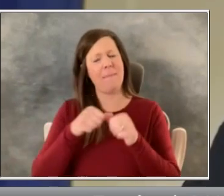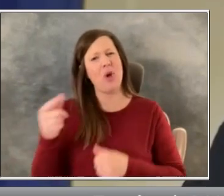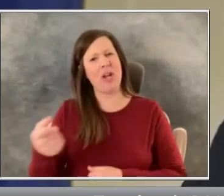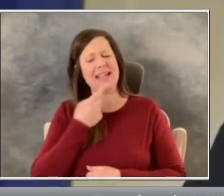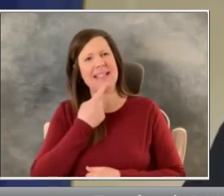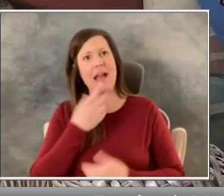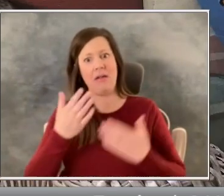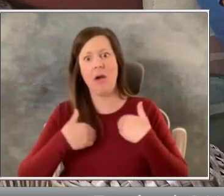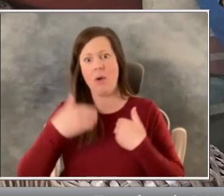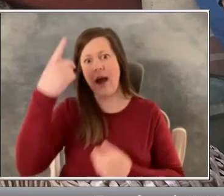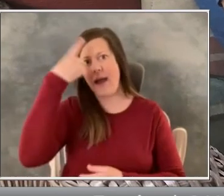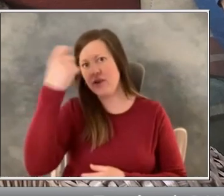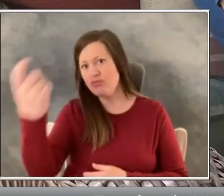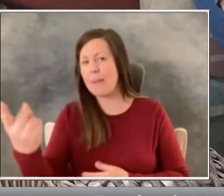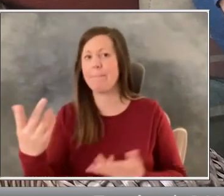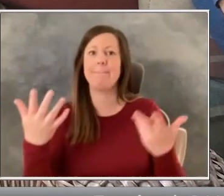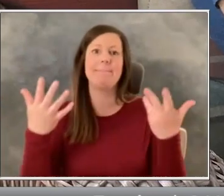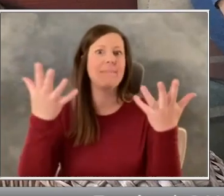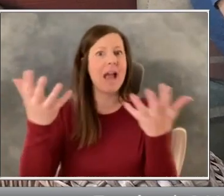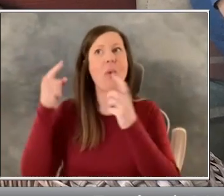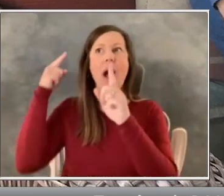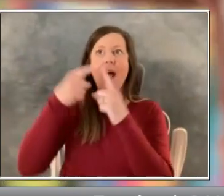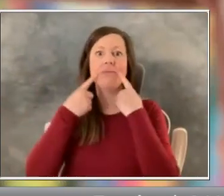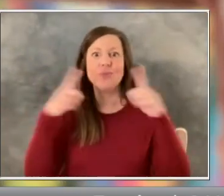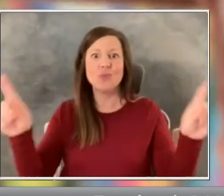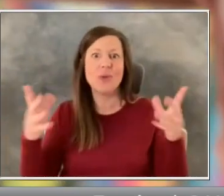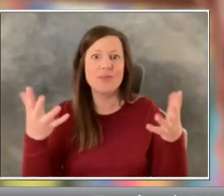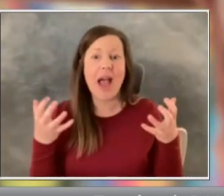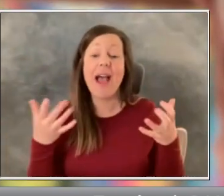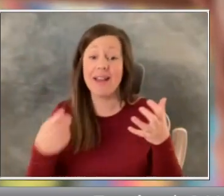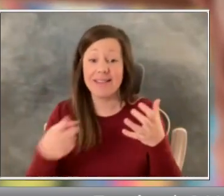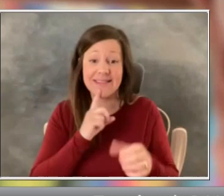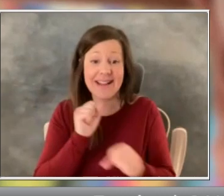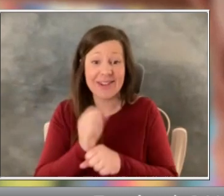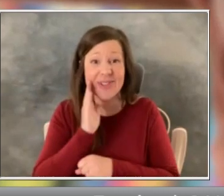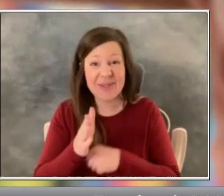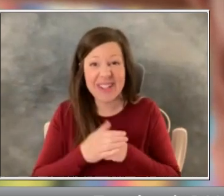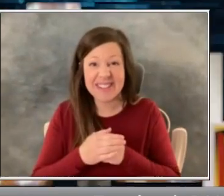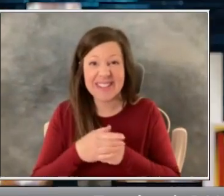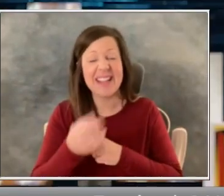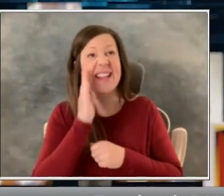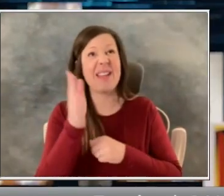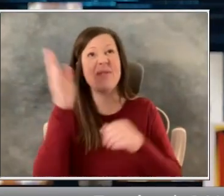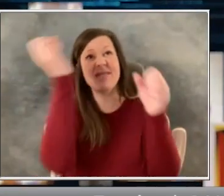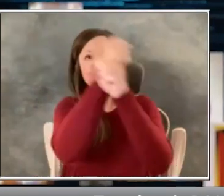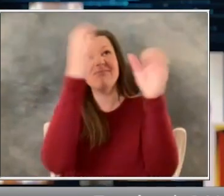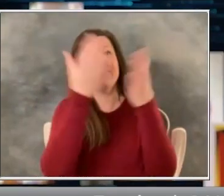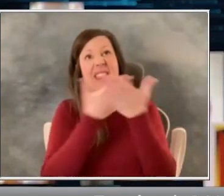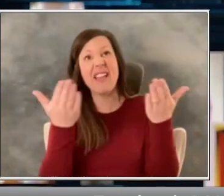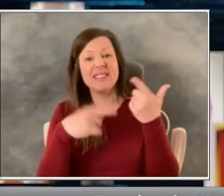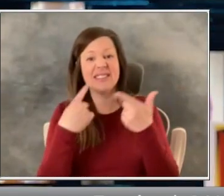this is what I'm going to do. And he would do it. He would create things that he would see in his mind overnight. What is it?